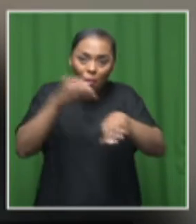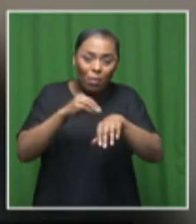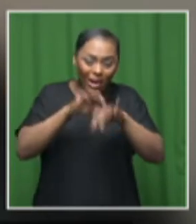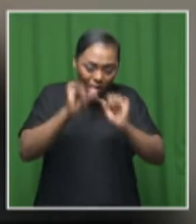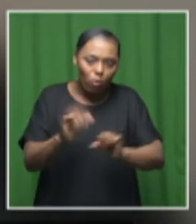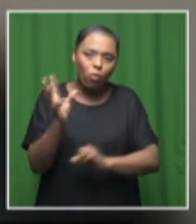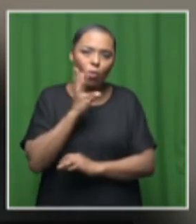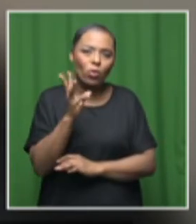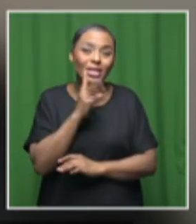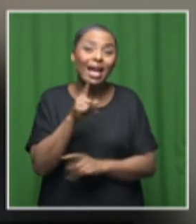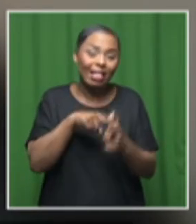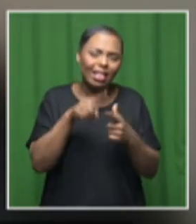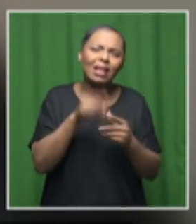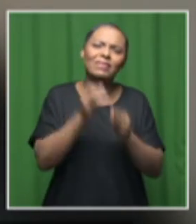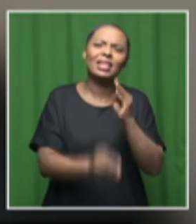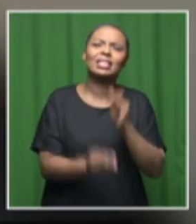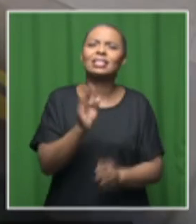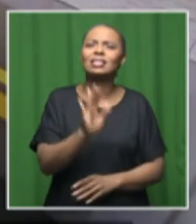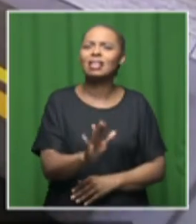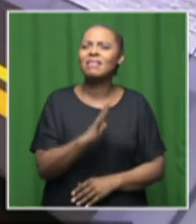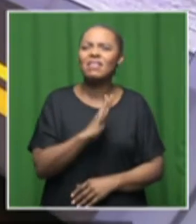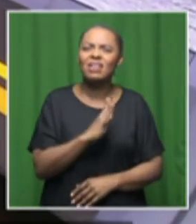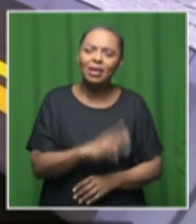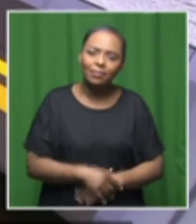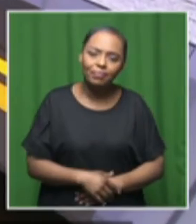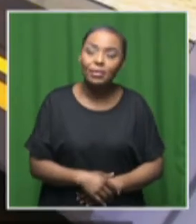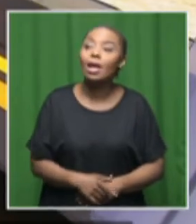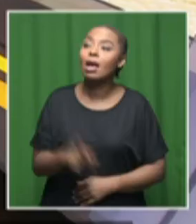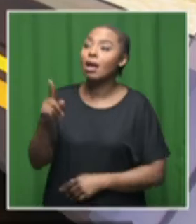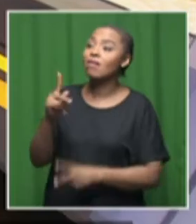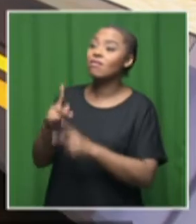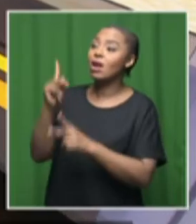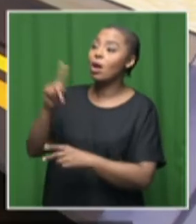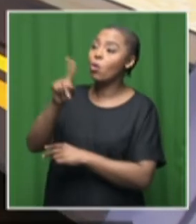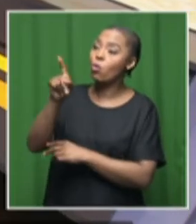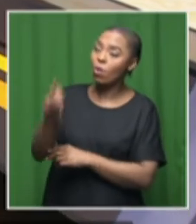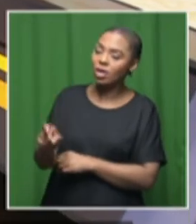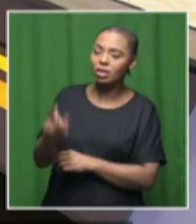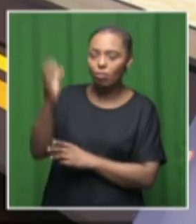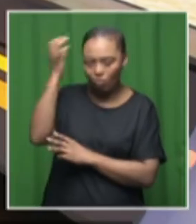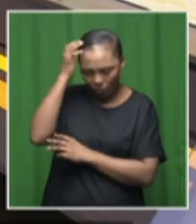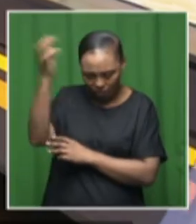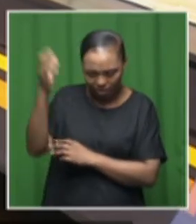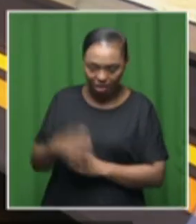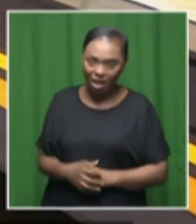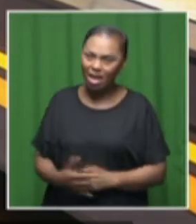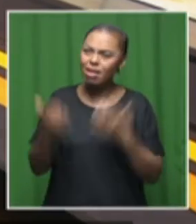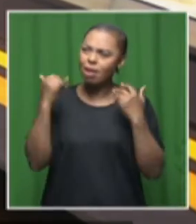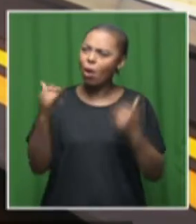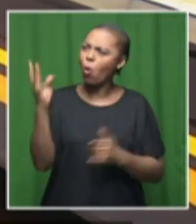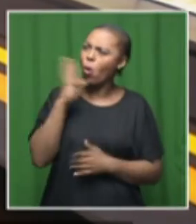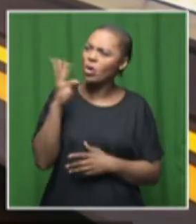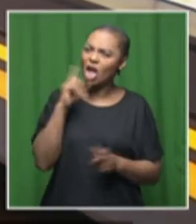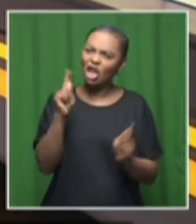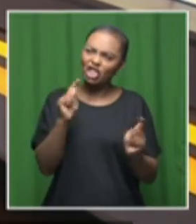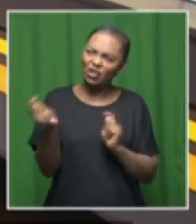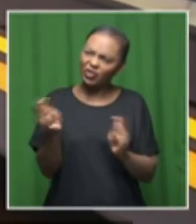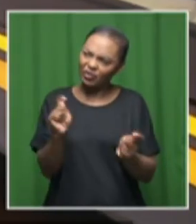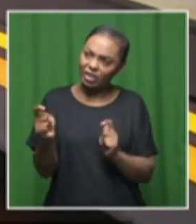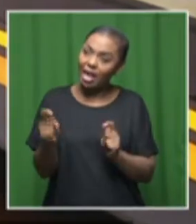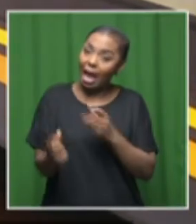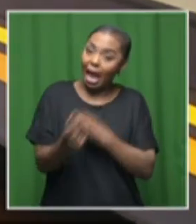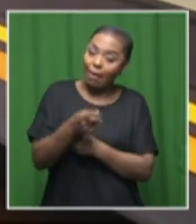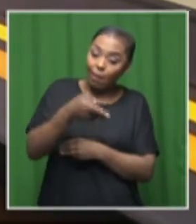those. So, final question, Professor du Plessis. We've now seen this water shifting in Gauteng,